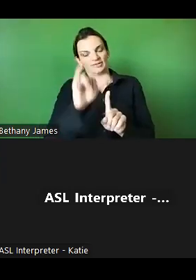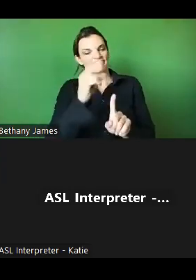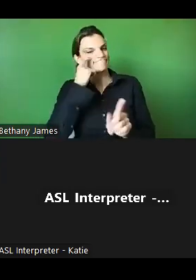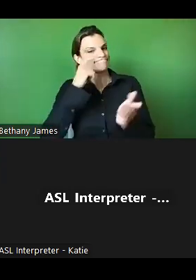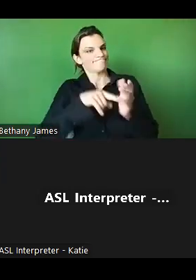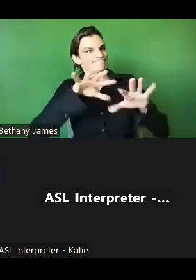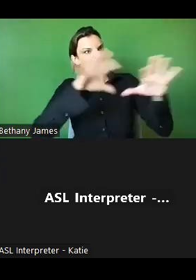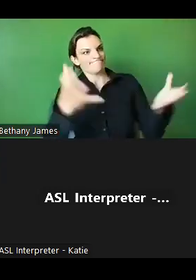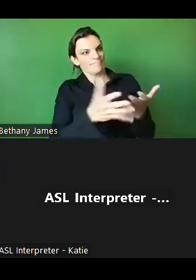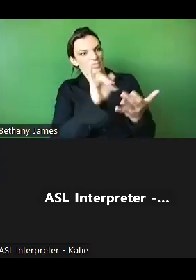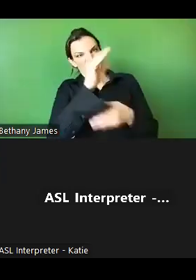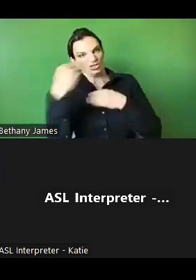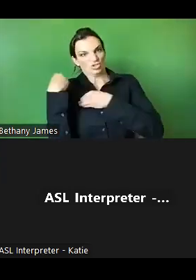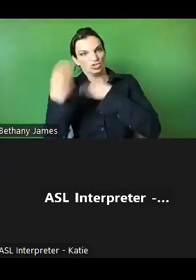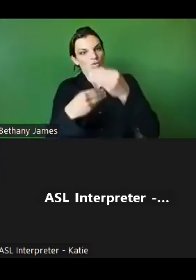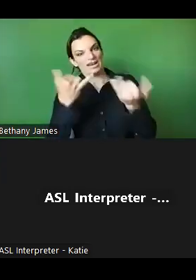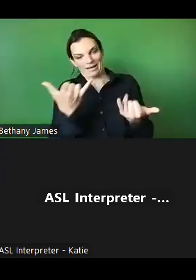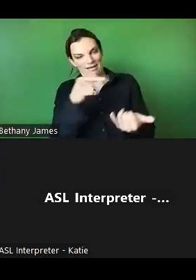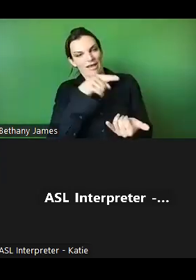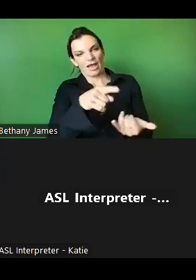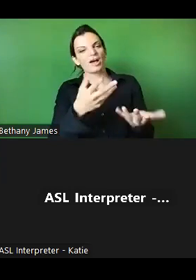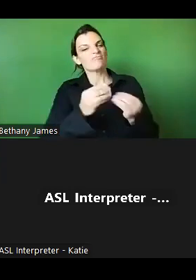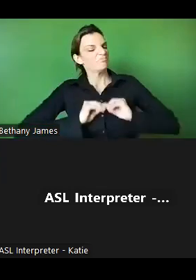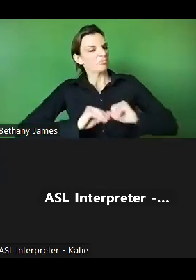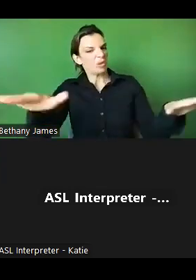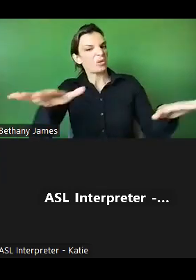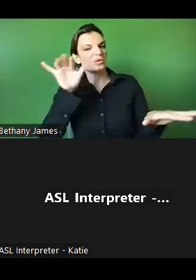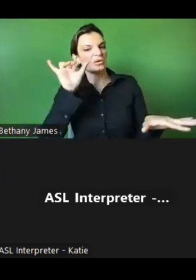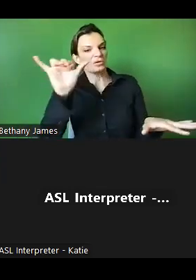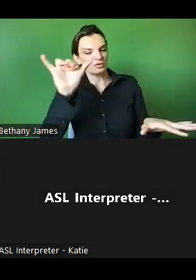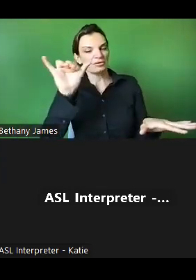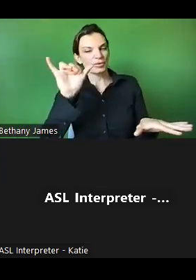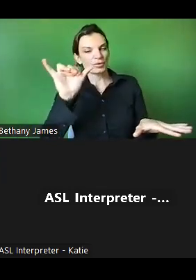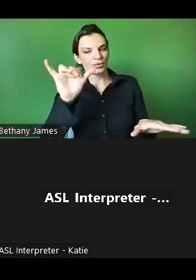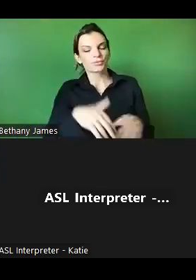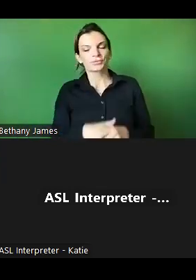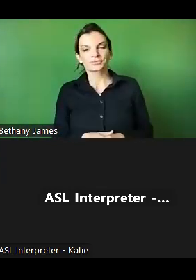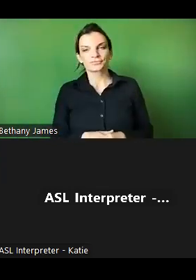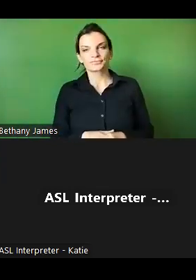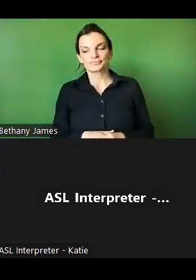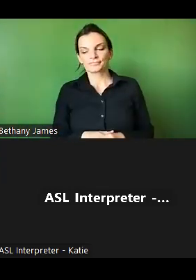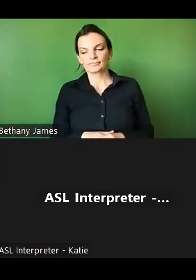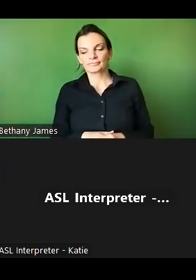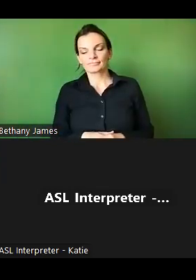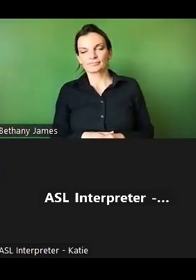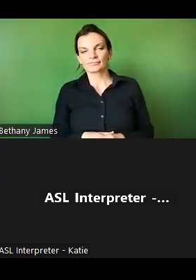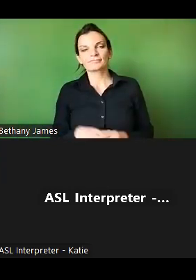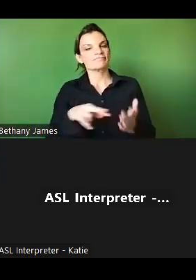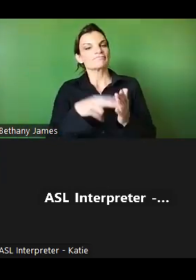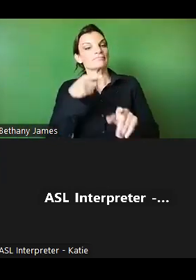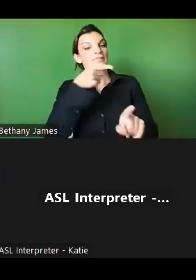and in so doing have the effect of fostering or promoting more of